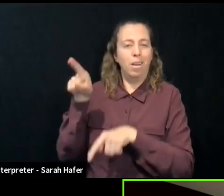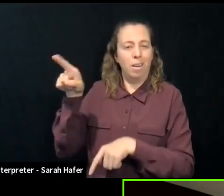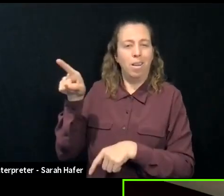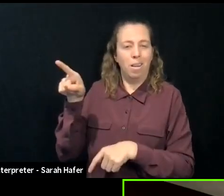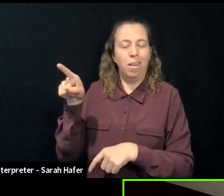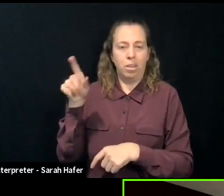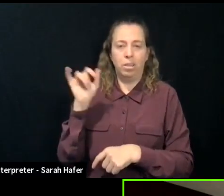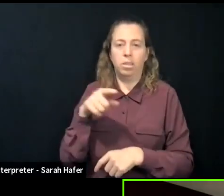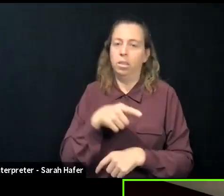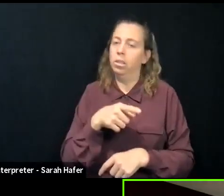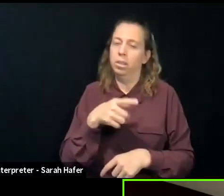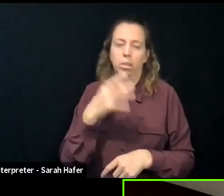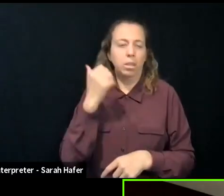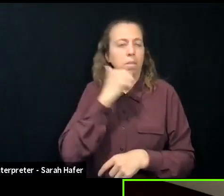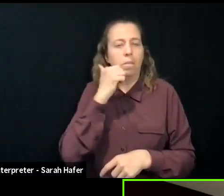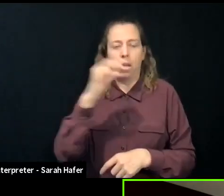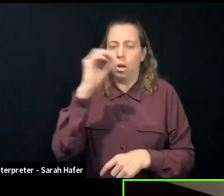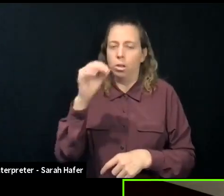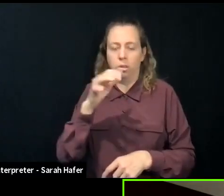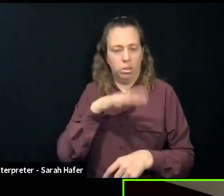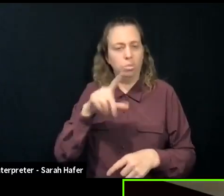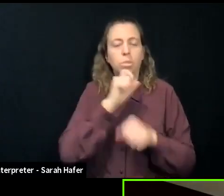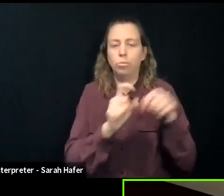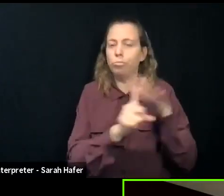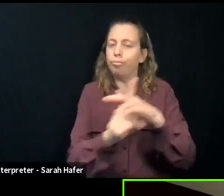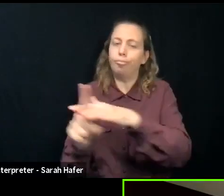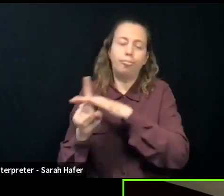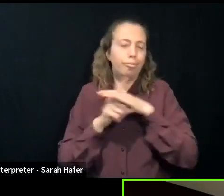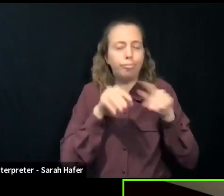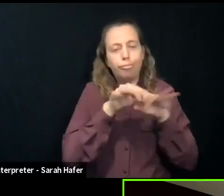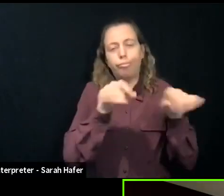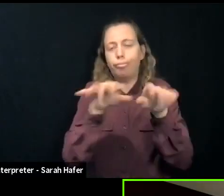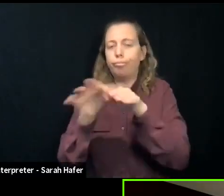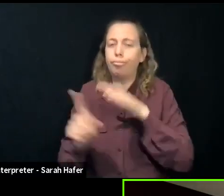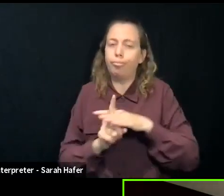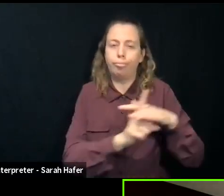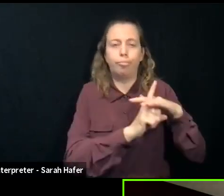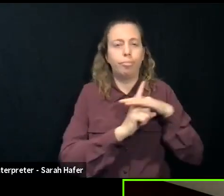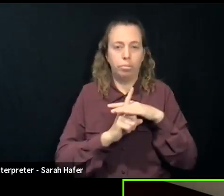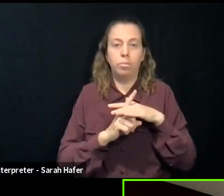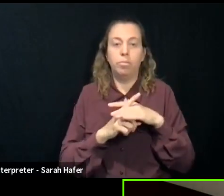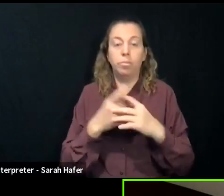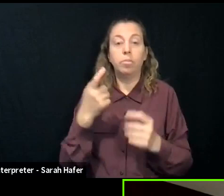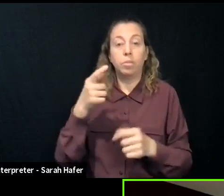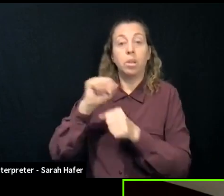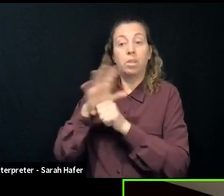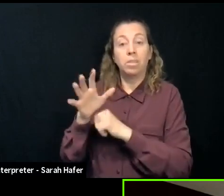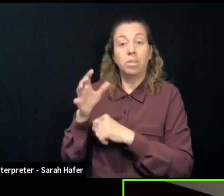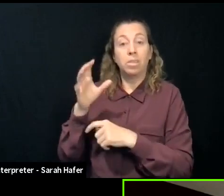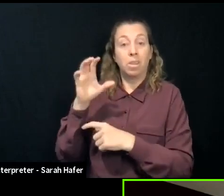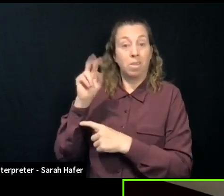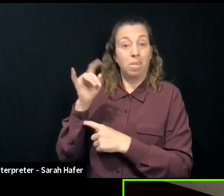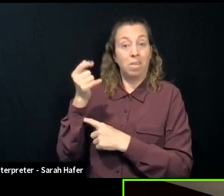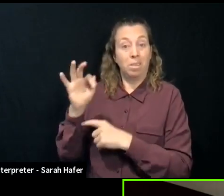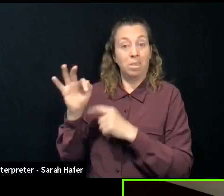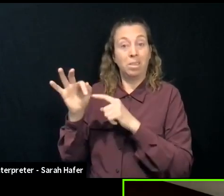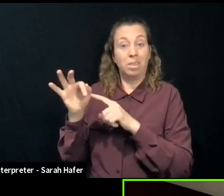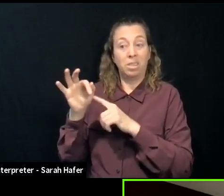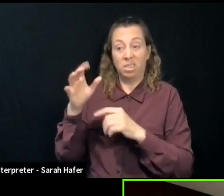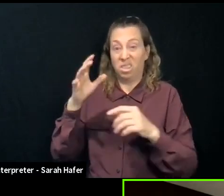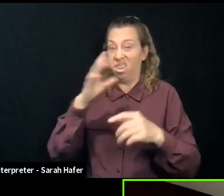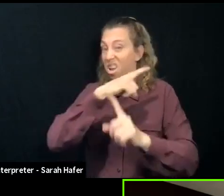we believe that more than half of all COVID-19 cases in Oregon are now caused by the B117